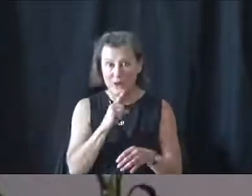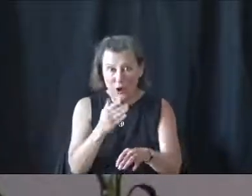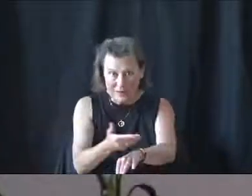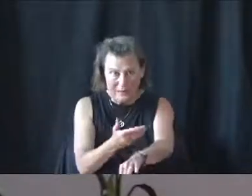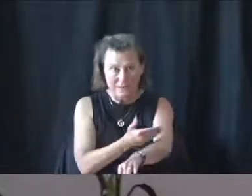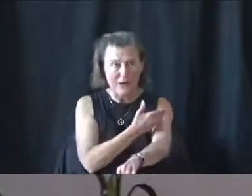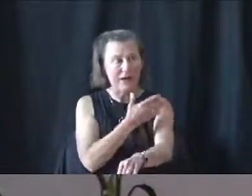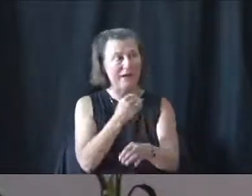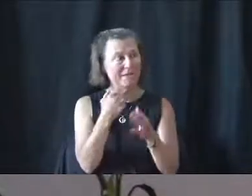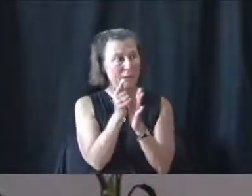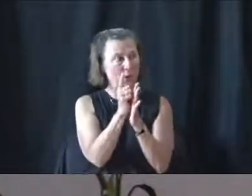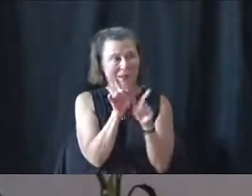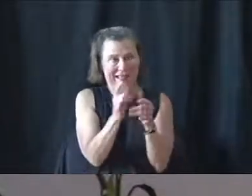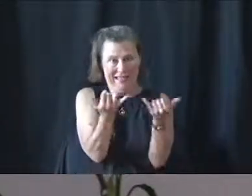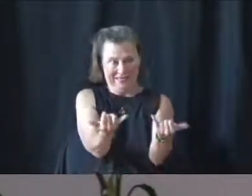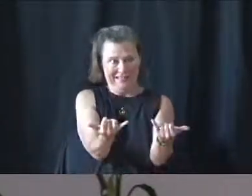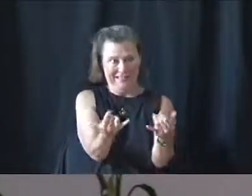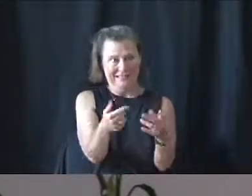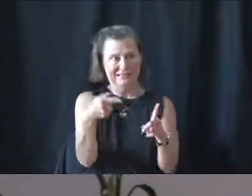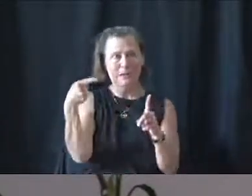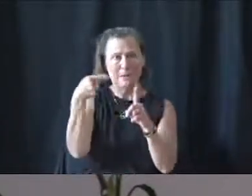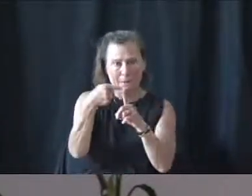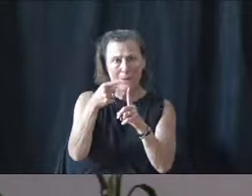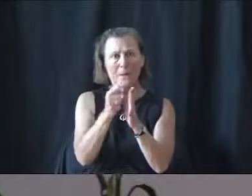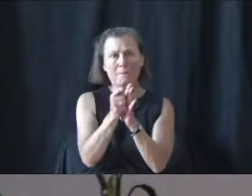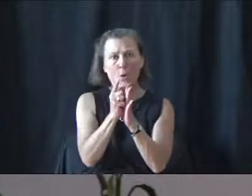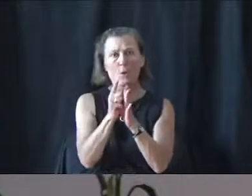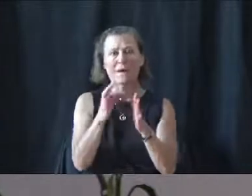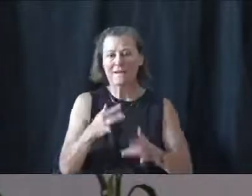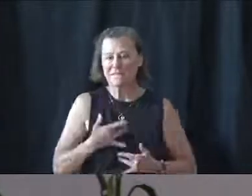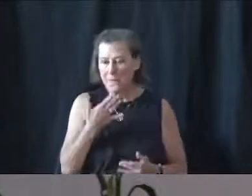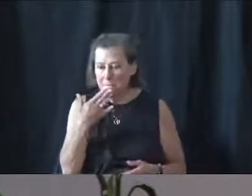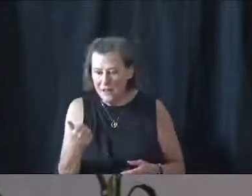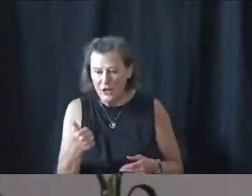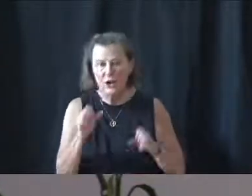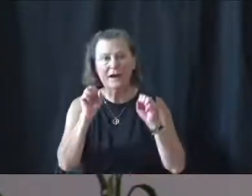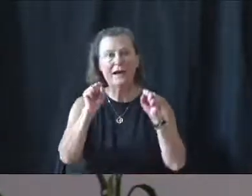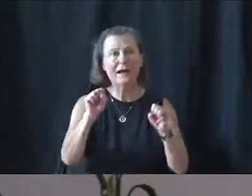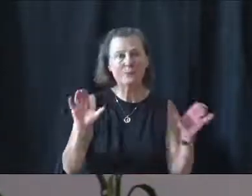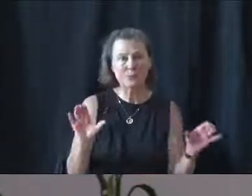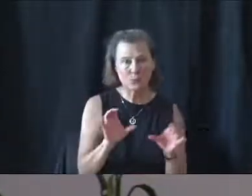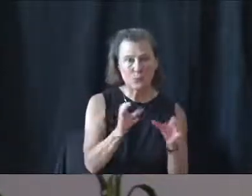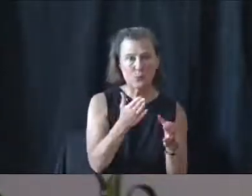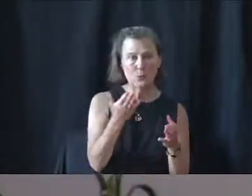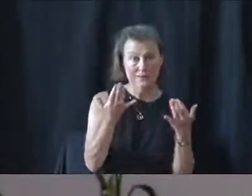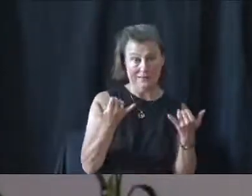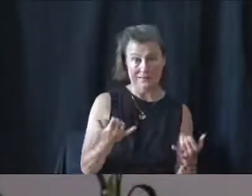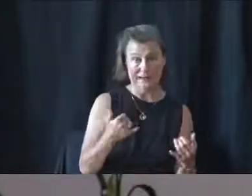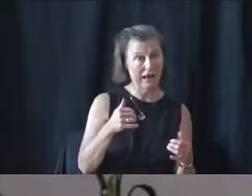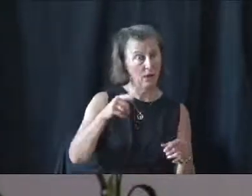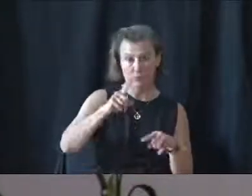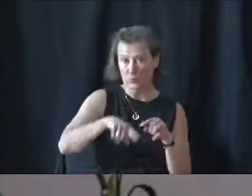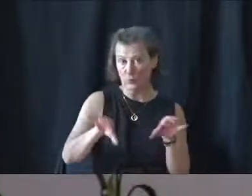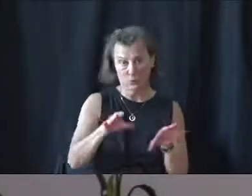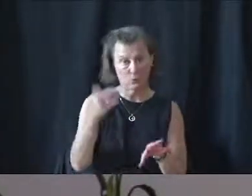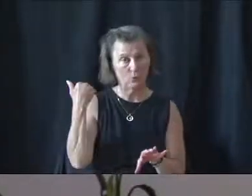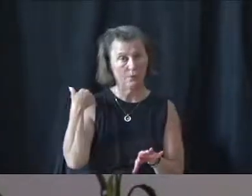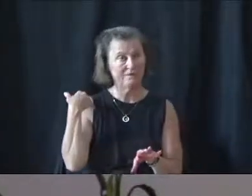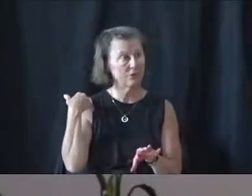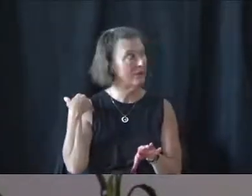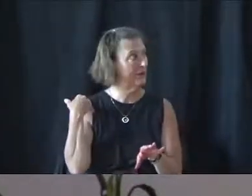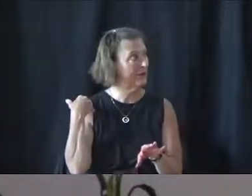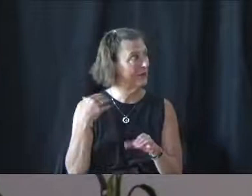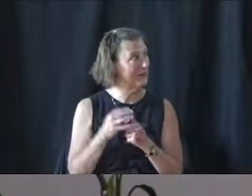signal moments of feeling better, being able to do things we weren't able to do. And I'm really relishing it.